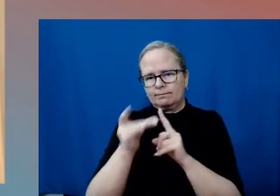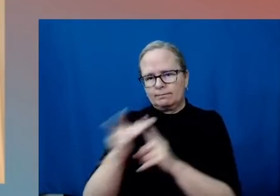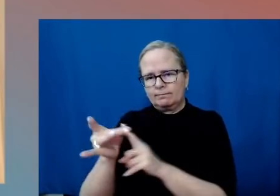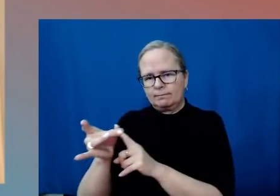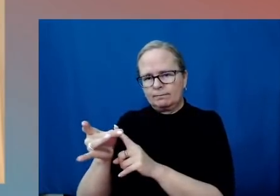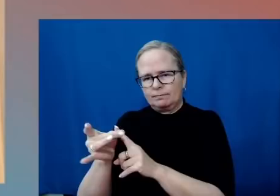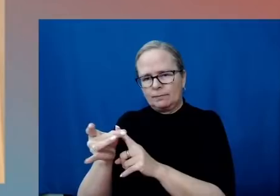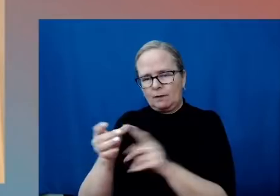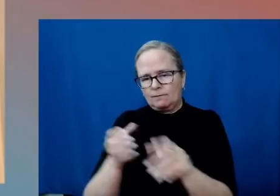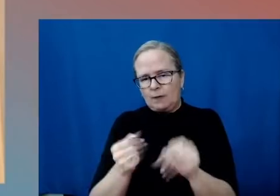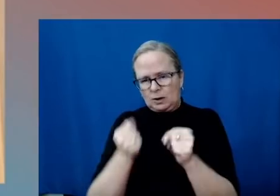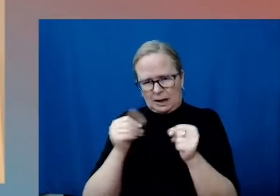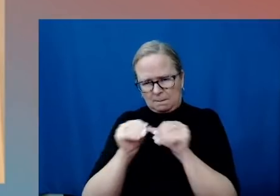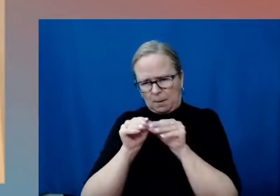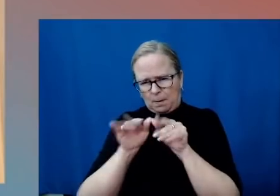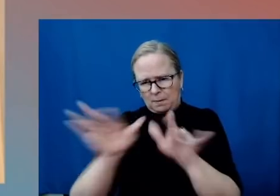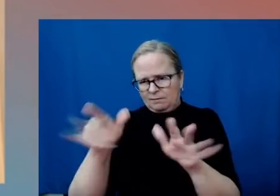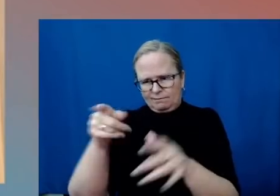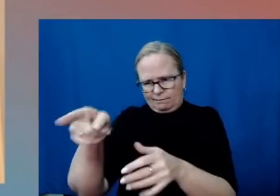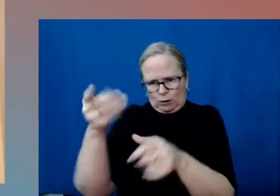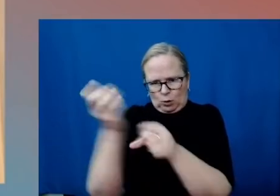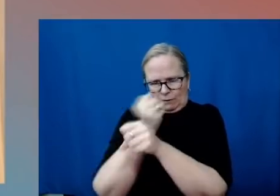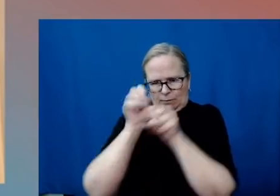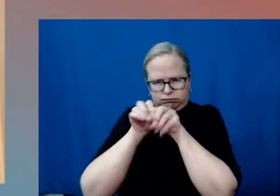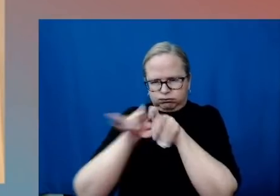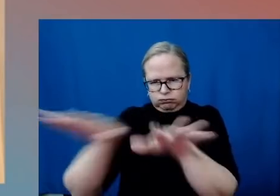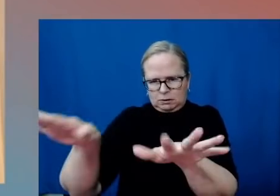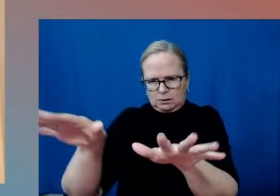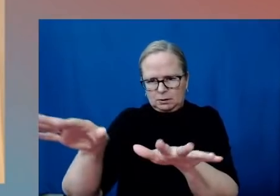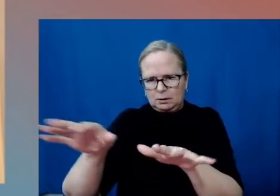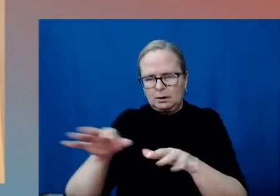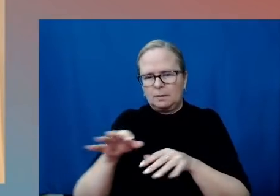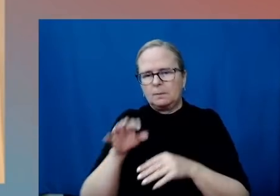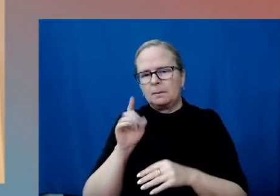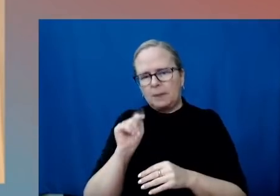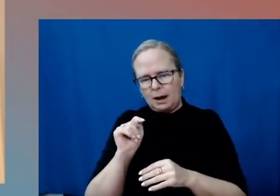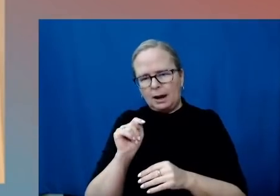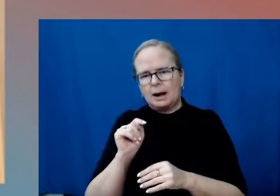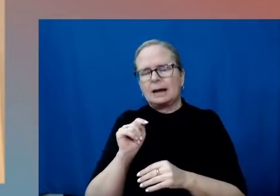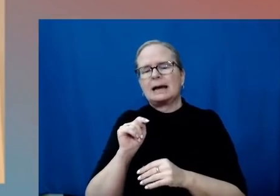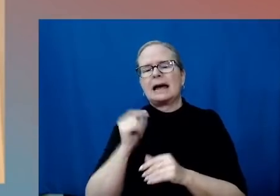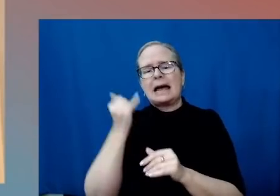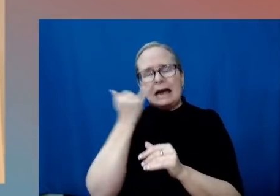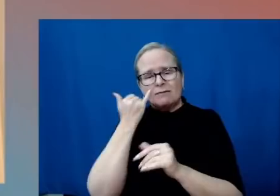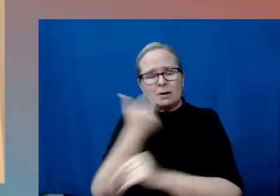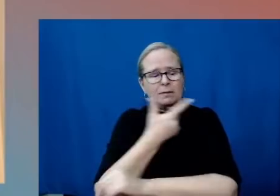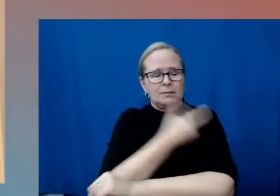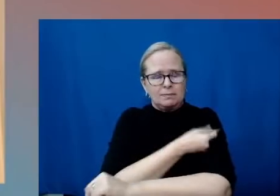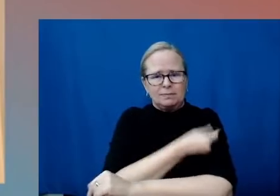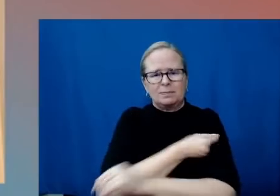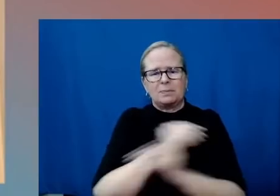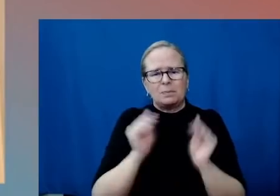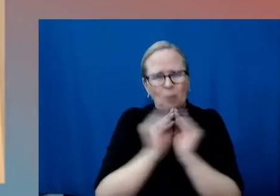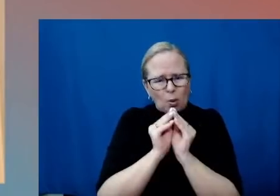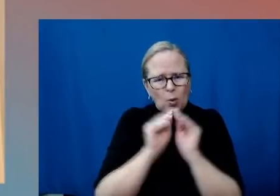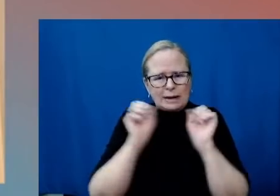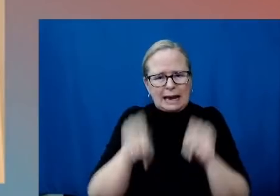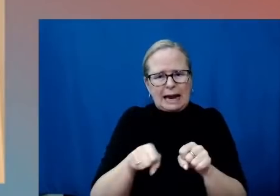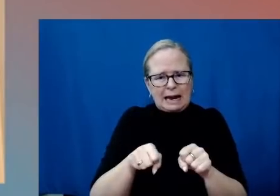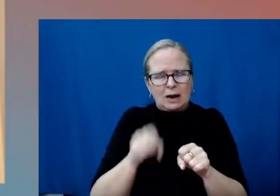transmits faster, it wins. So it can be more vaccine evasive, immune evasive, or have